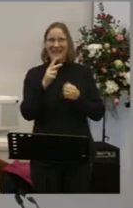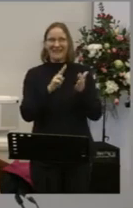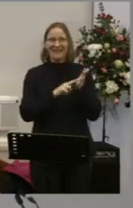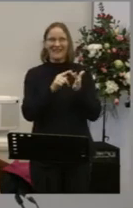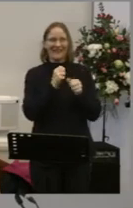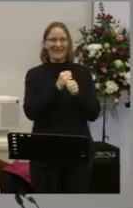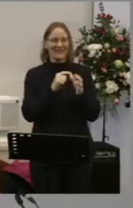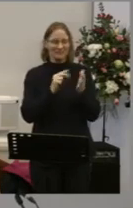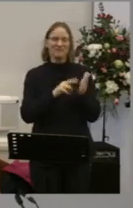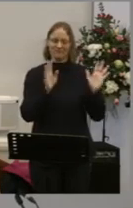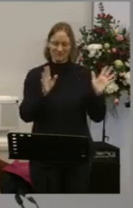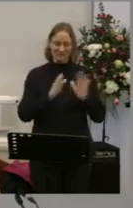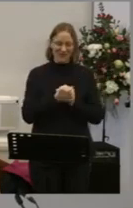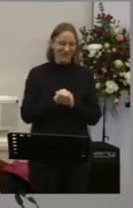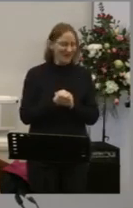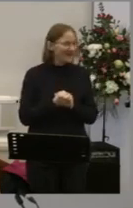It was vegan, one of them was vegan